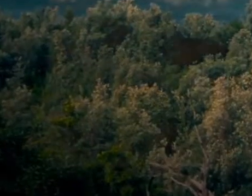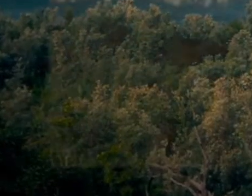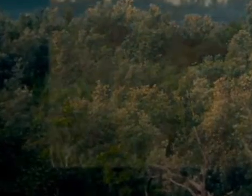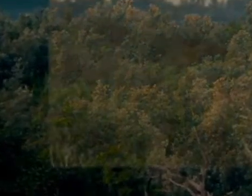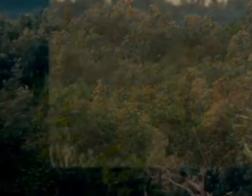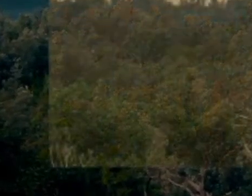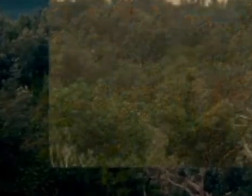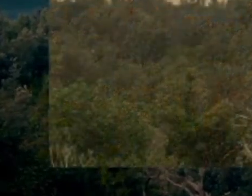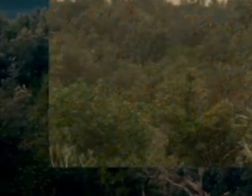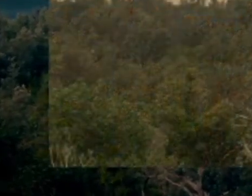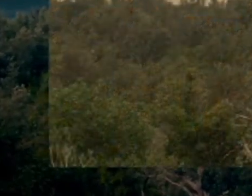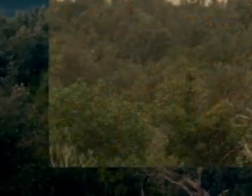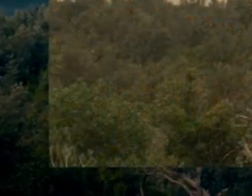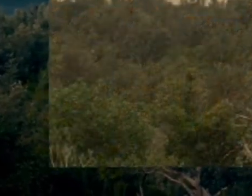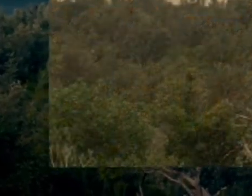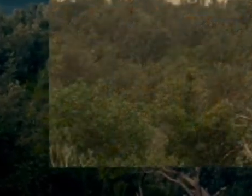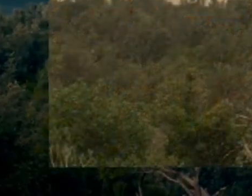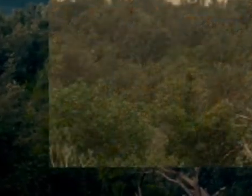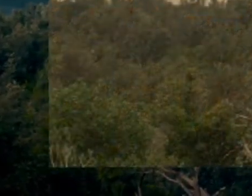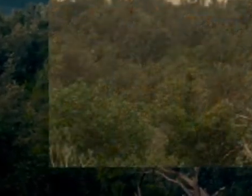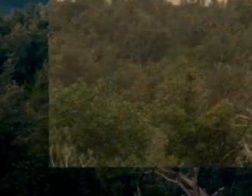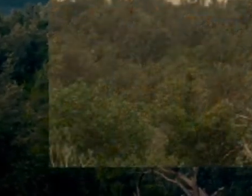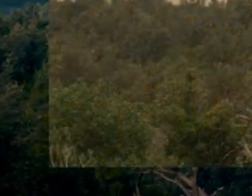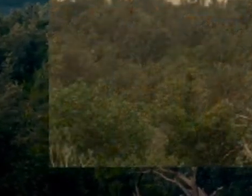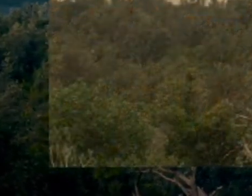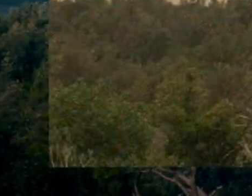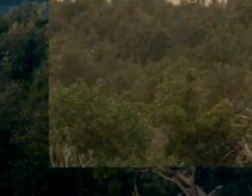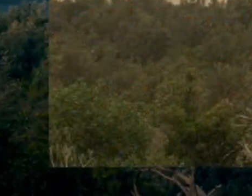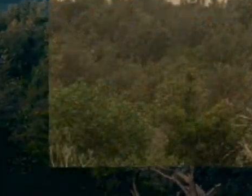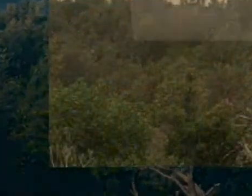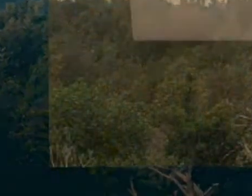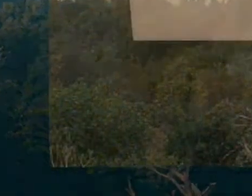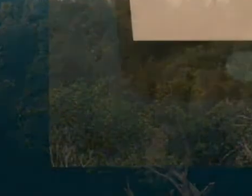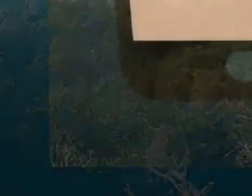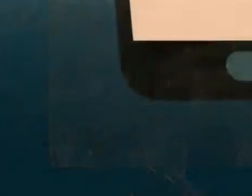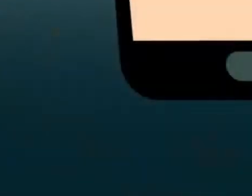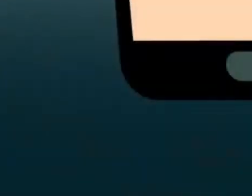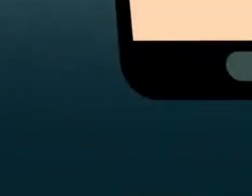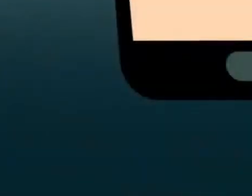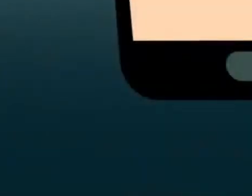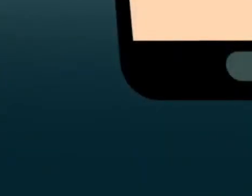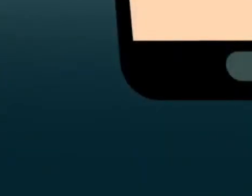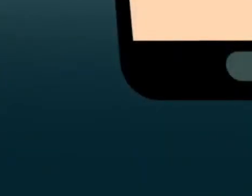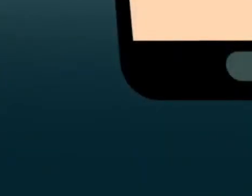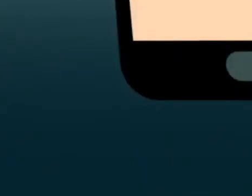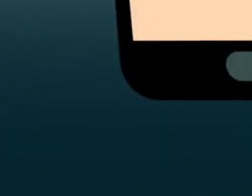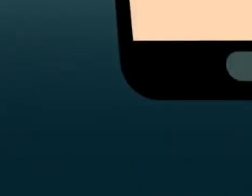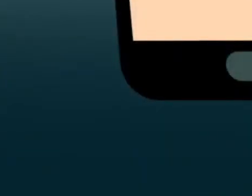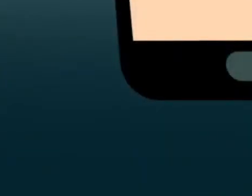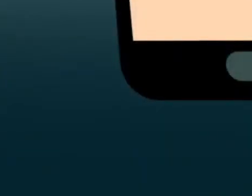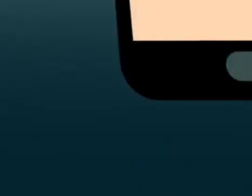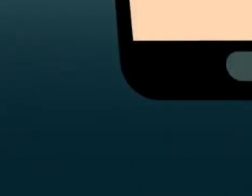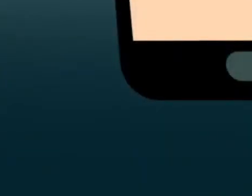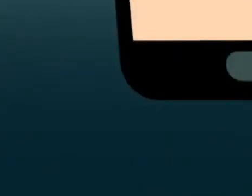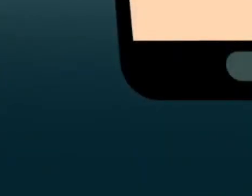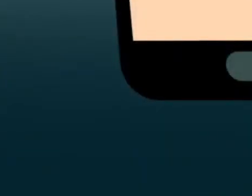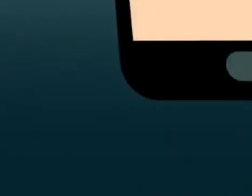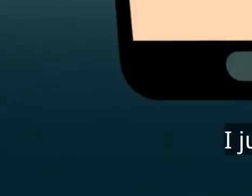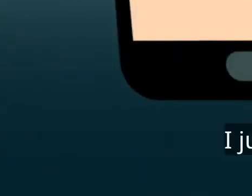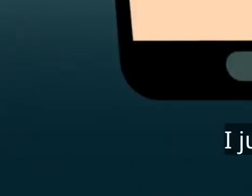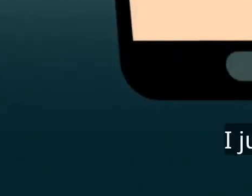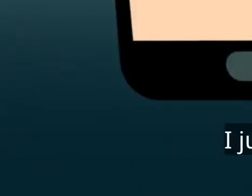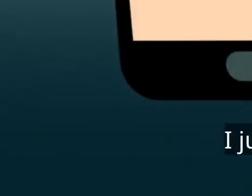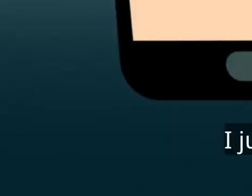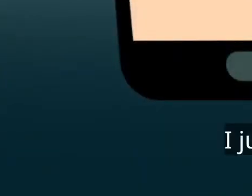When my nephew said that it was a good idea to go to the evacuation centre,